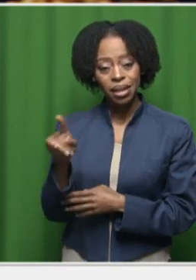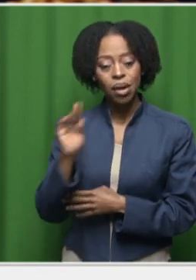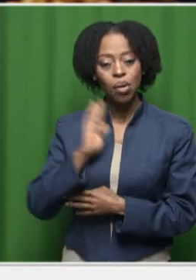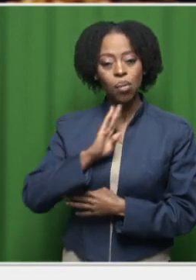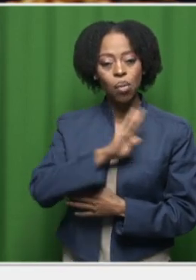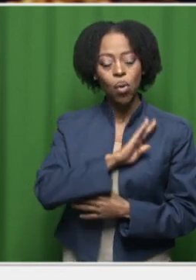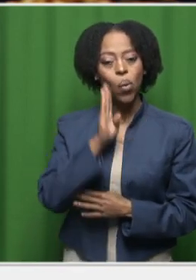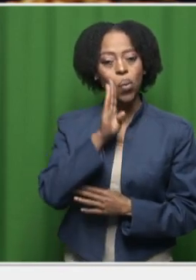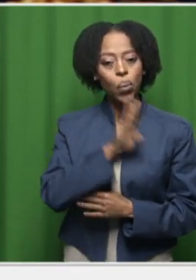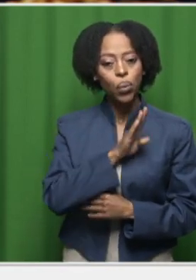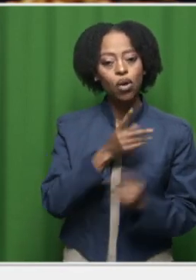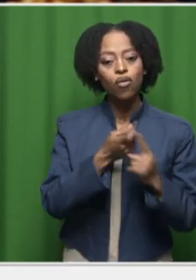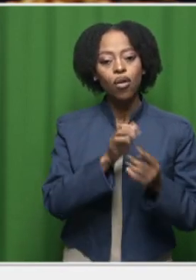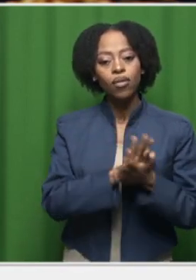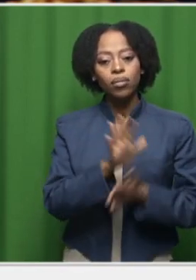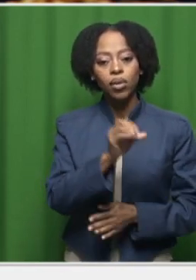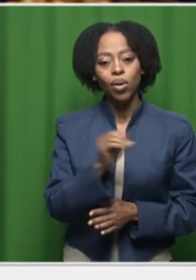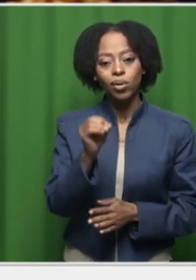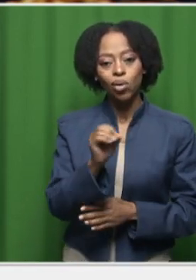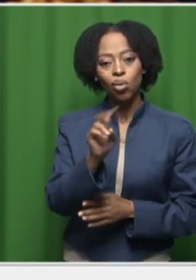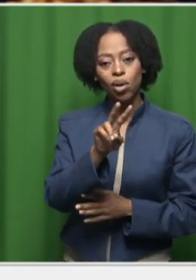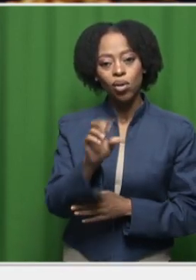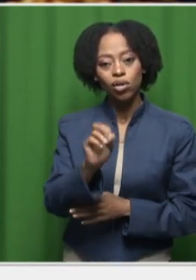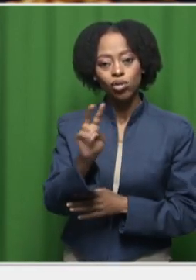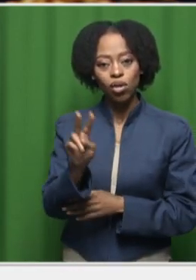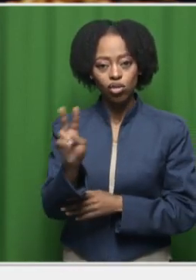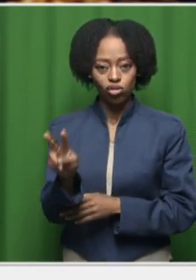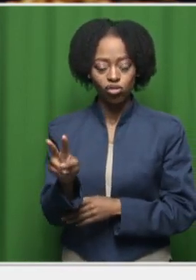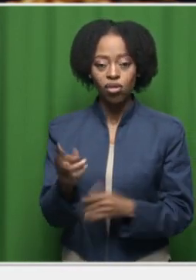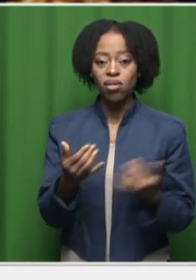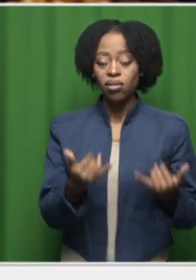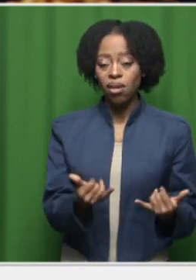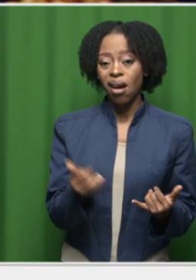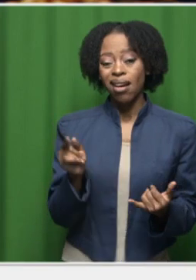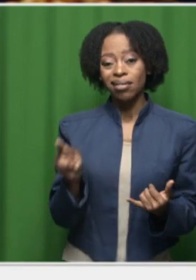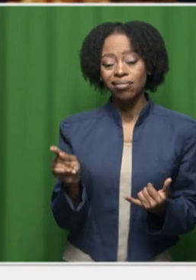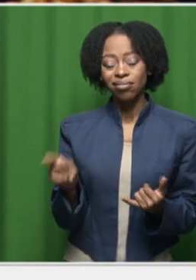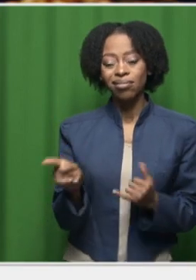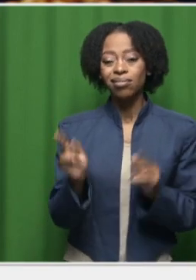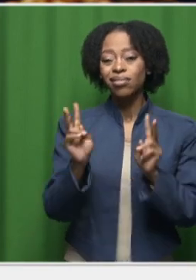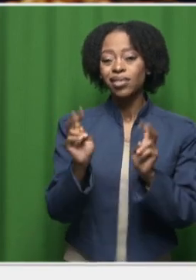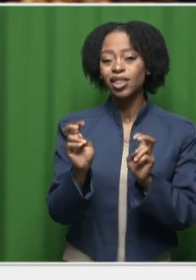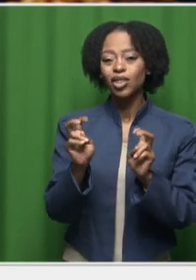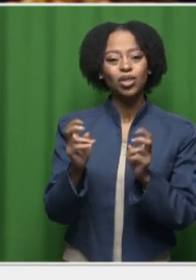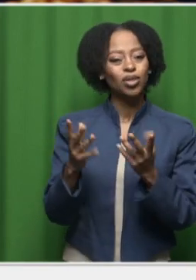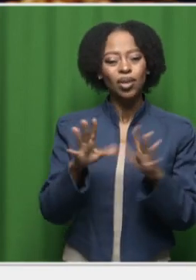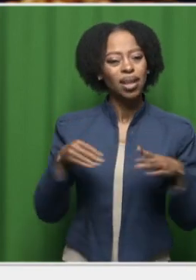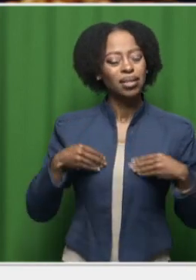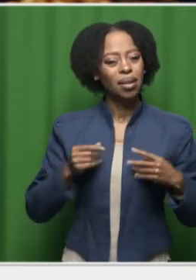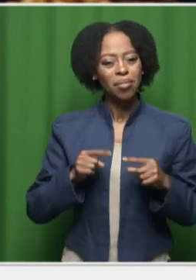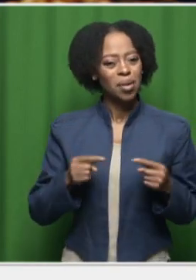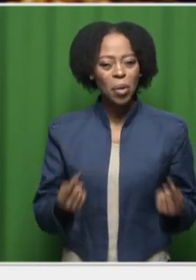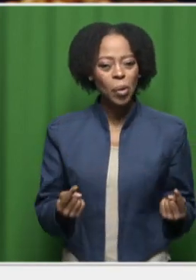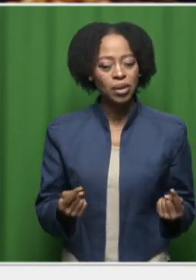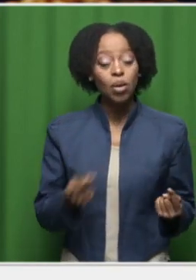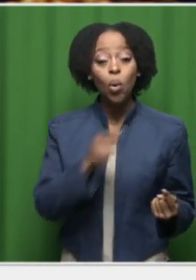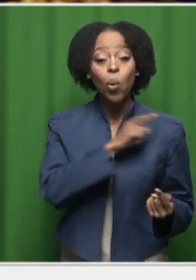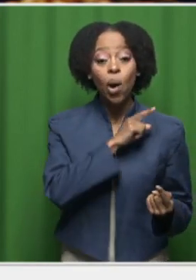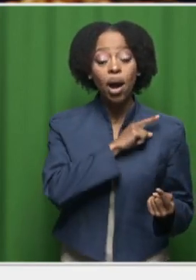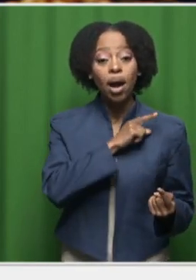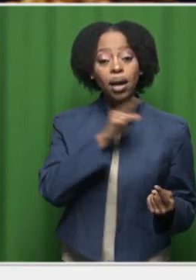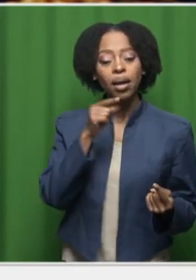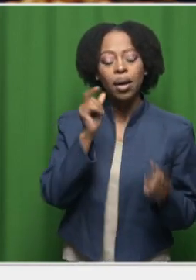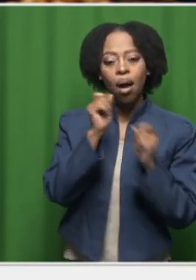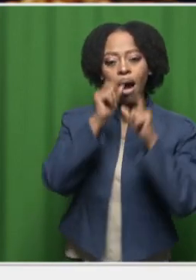a board since the 15th of October, that first and foremost is totally unacceptable, given that